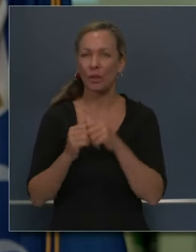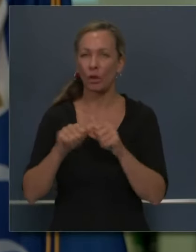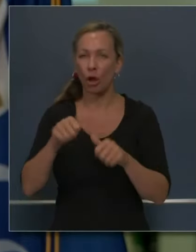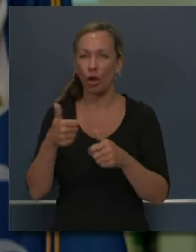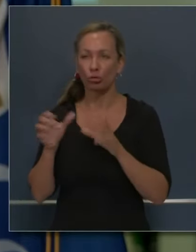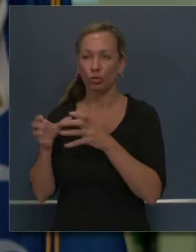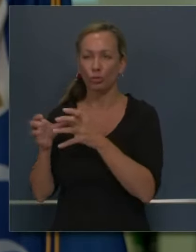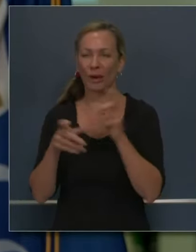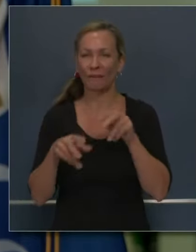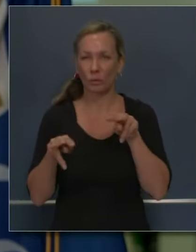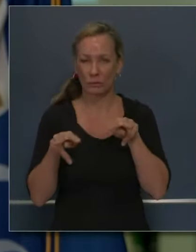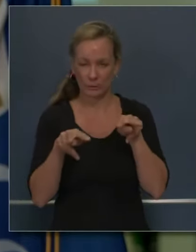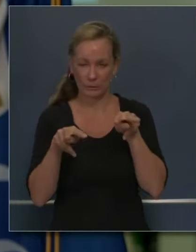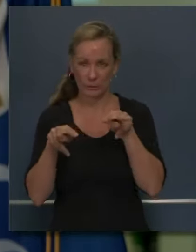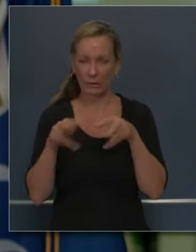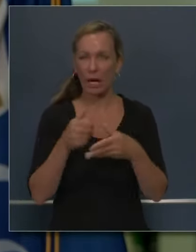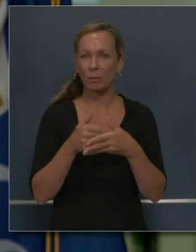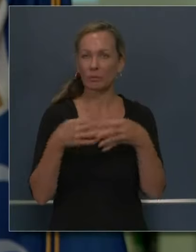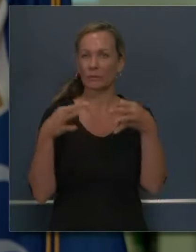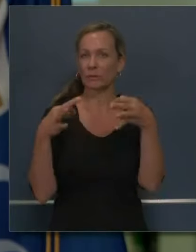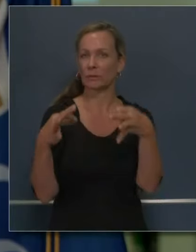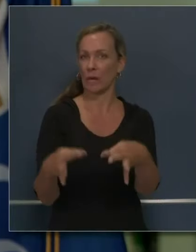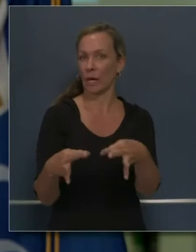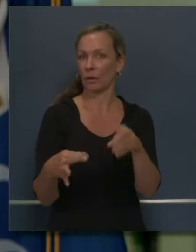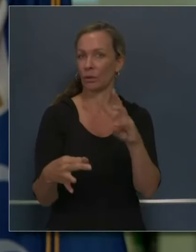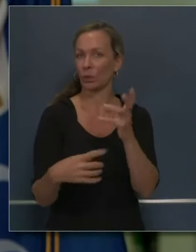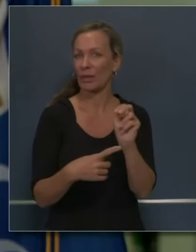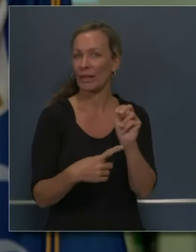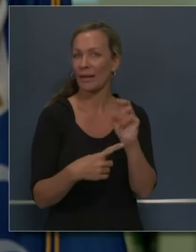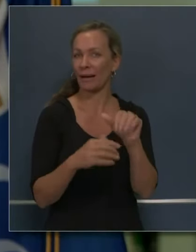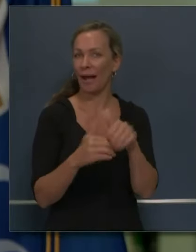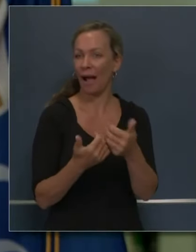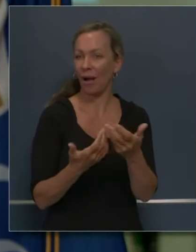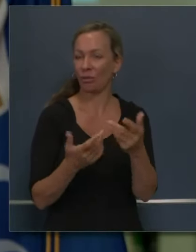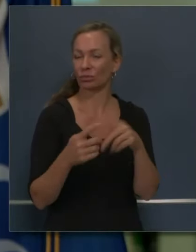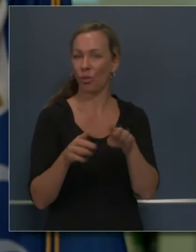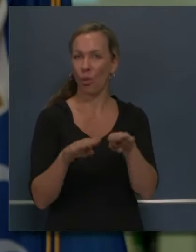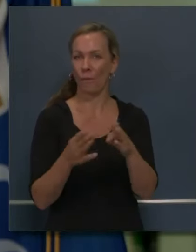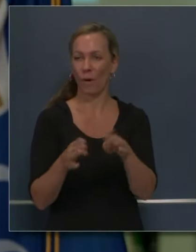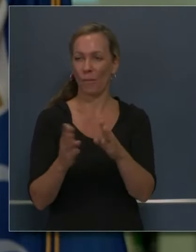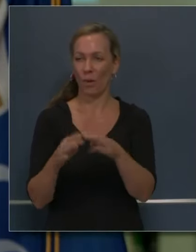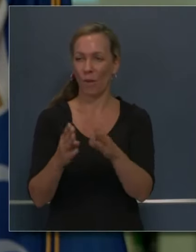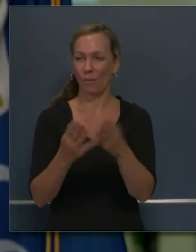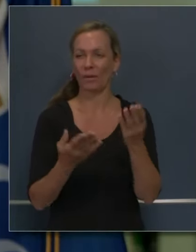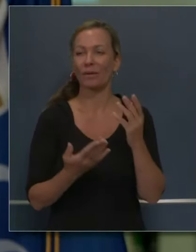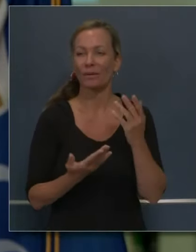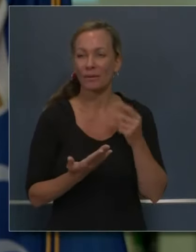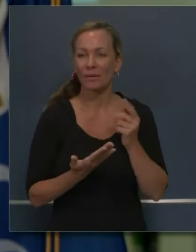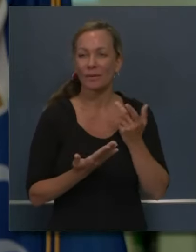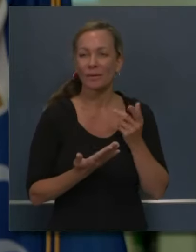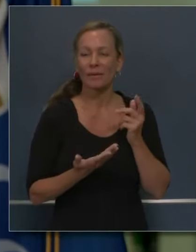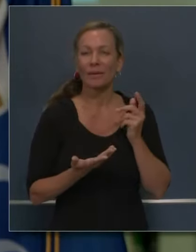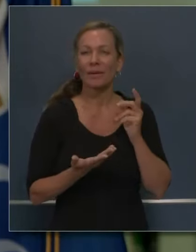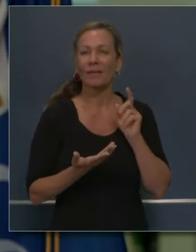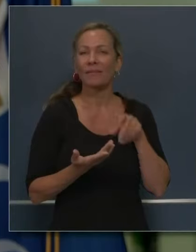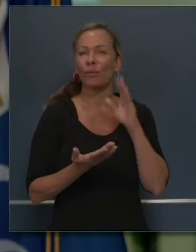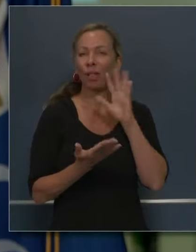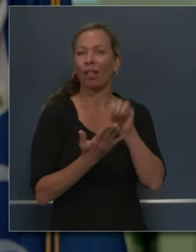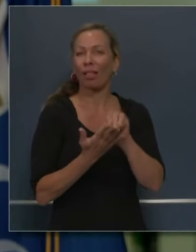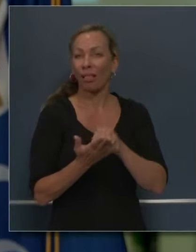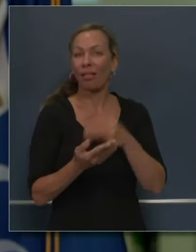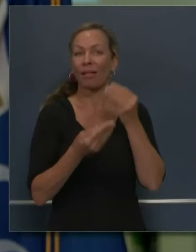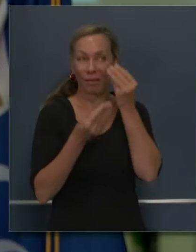state health authorities to socialize these guidelines, and we look forward to having them out this week. Adam